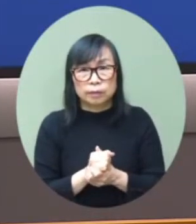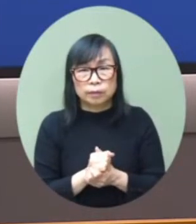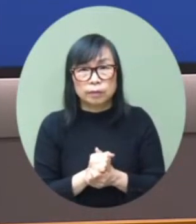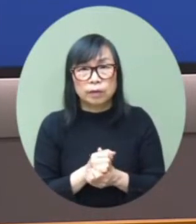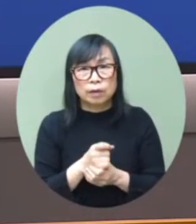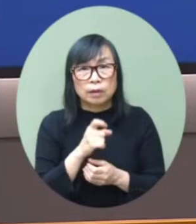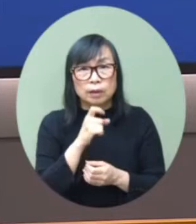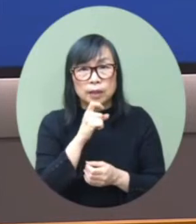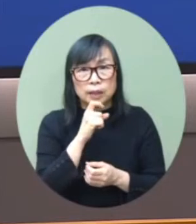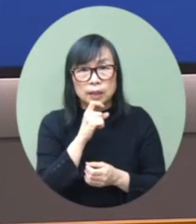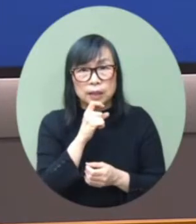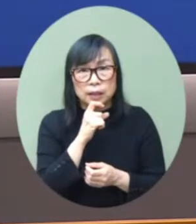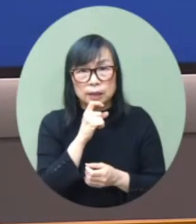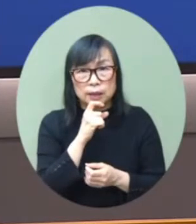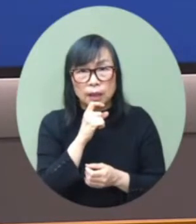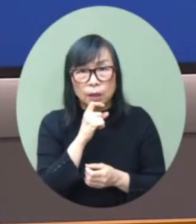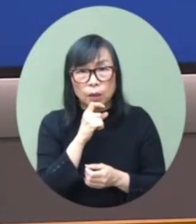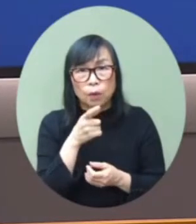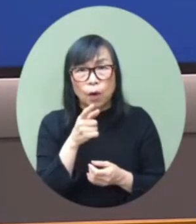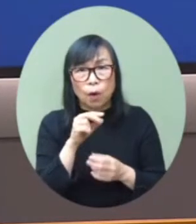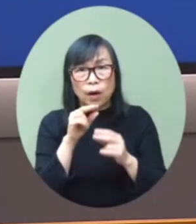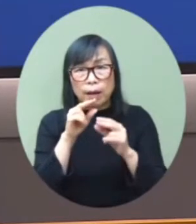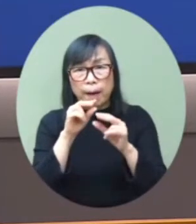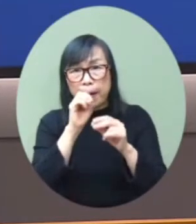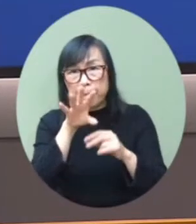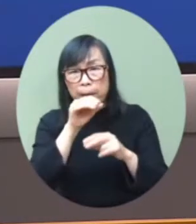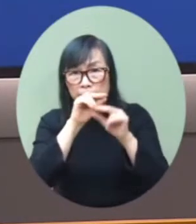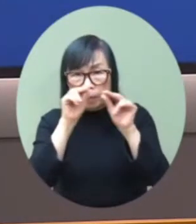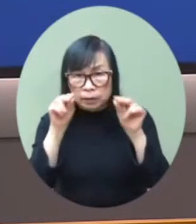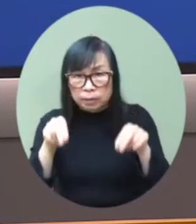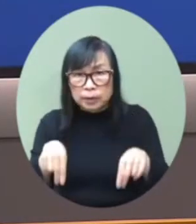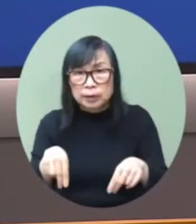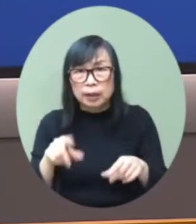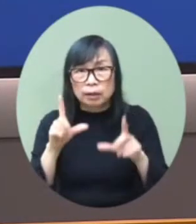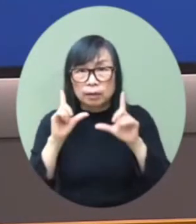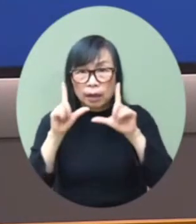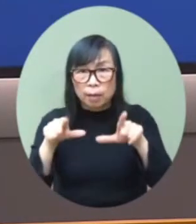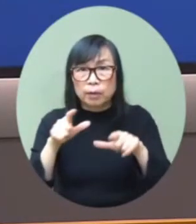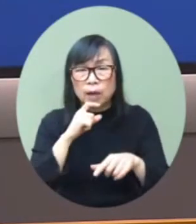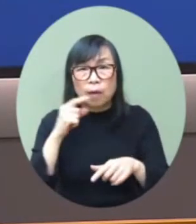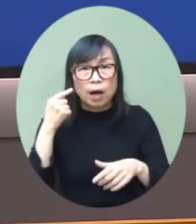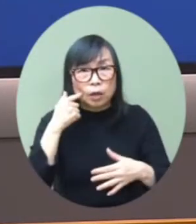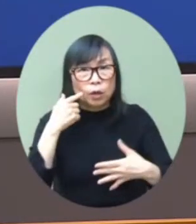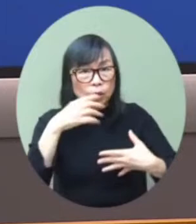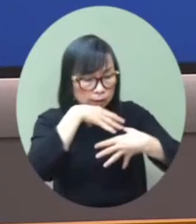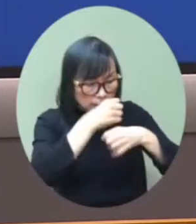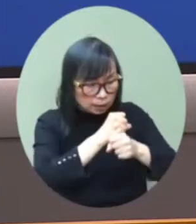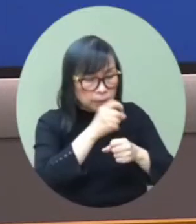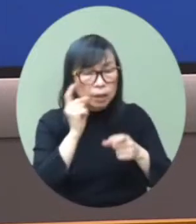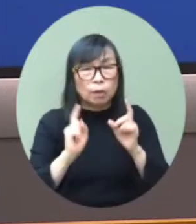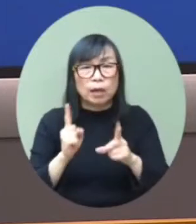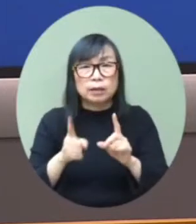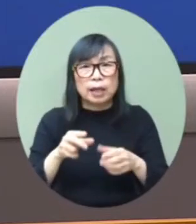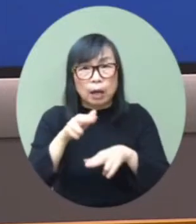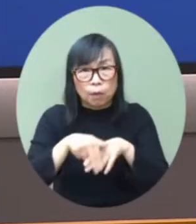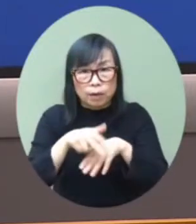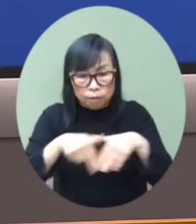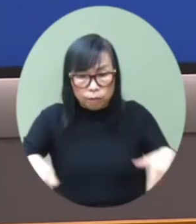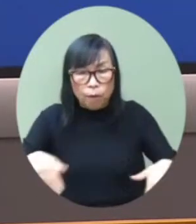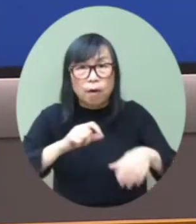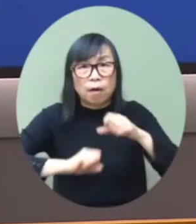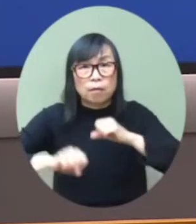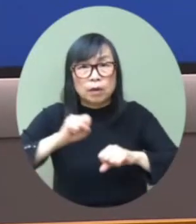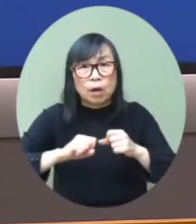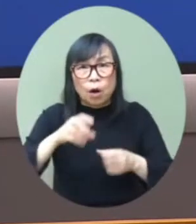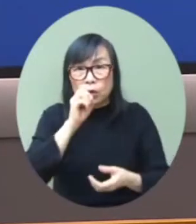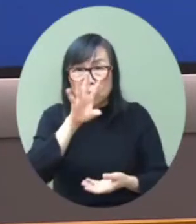a restricted testing declaration or a compulsory testing, we said categorically, if you have been